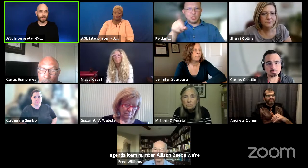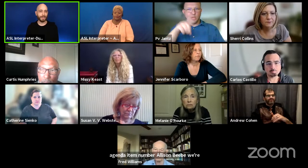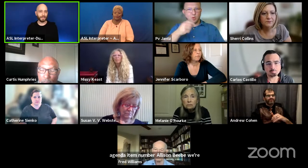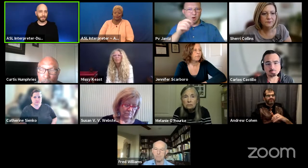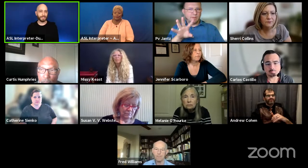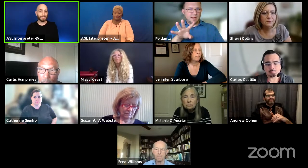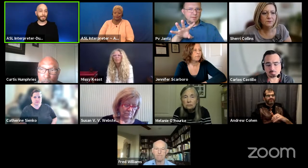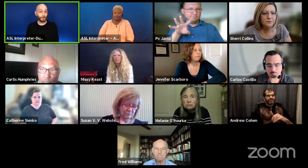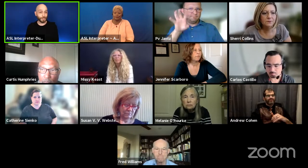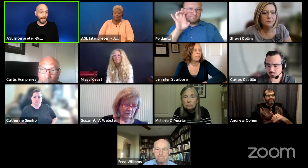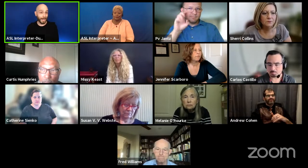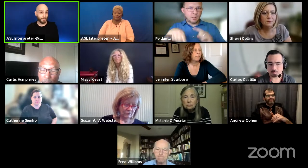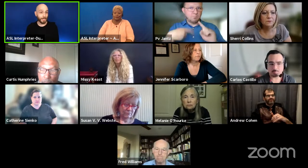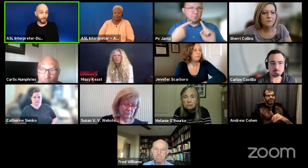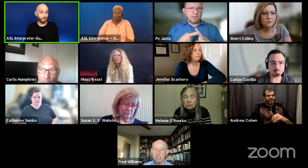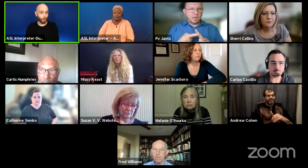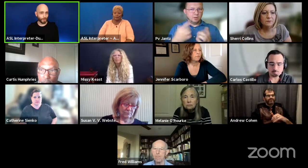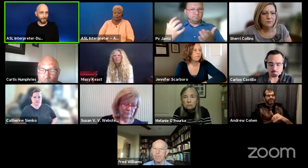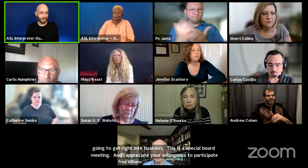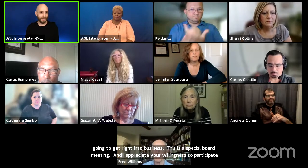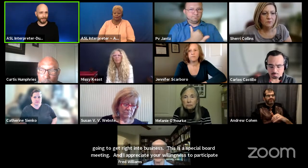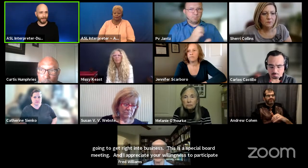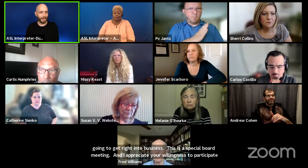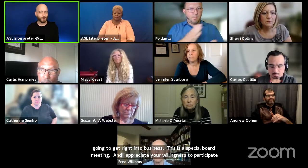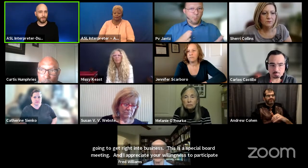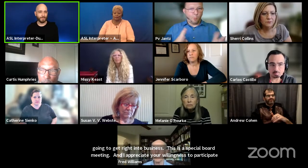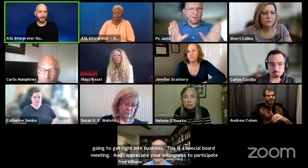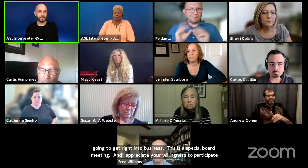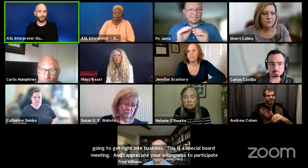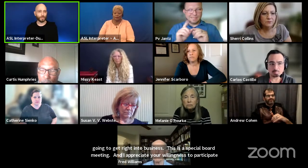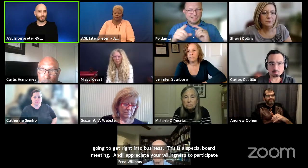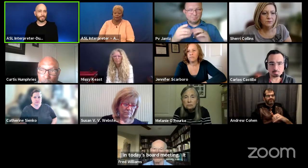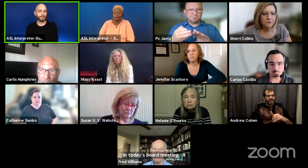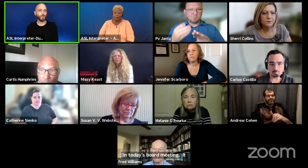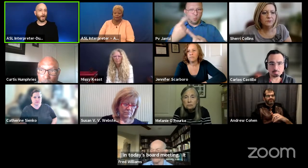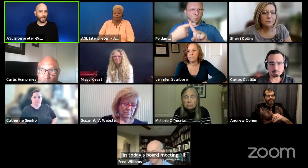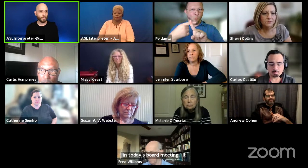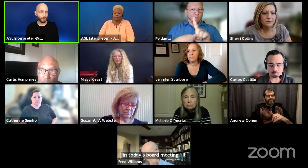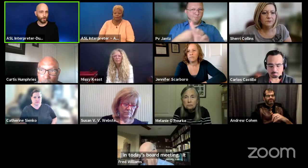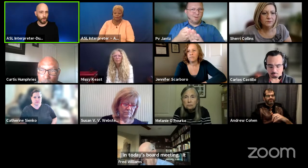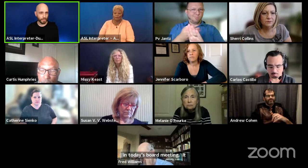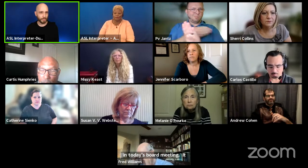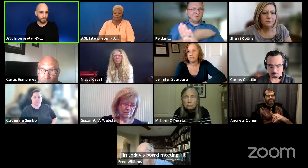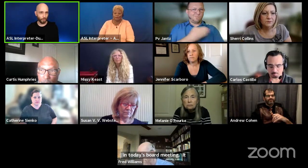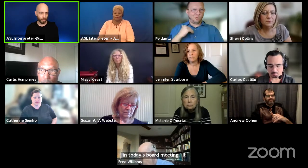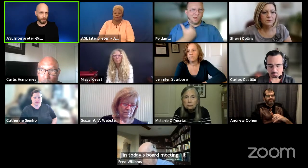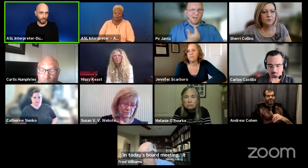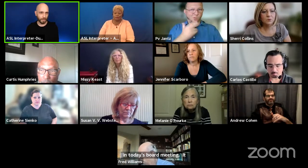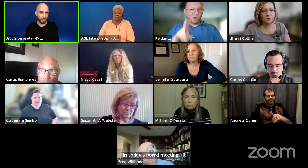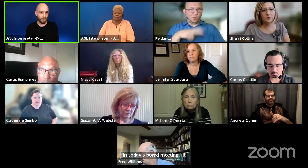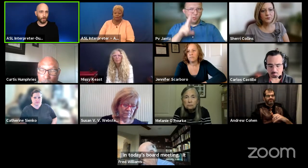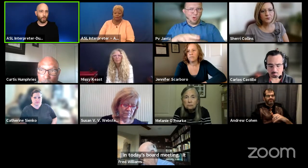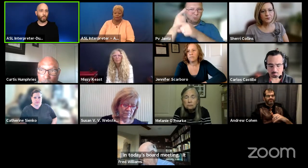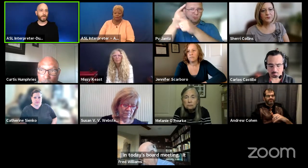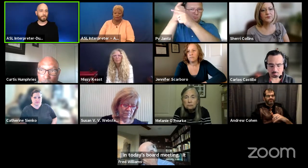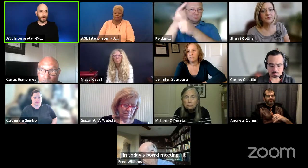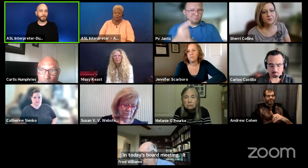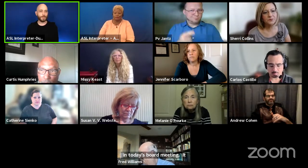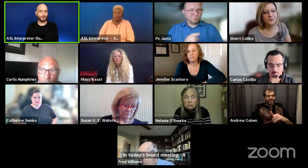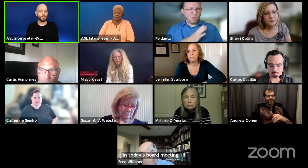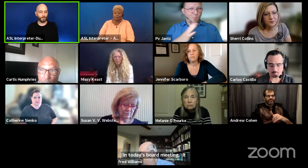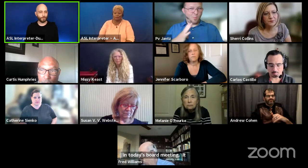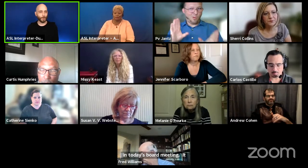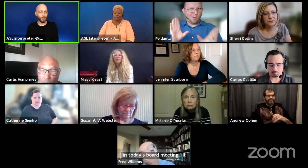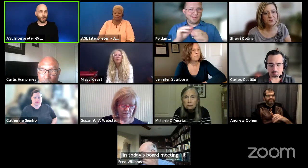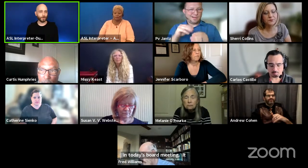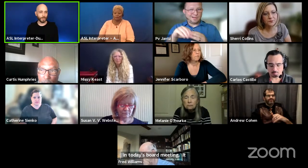meeting. So it was a last-minute board meeting, and you may have had some questions as to why we were calling this board meeting 1